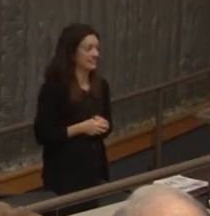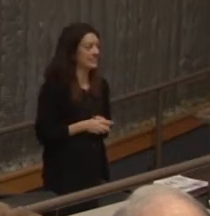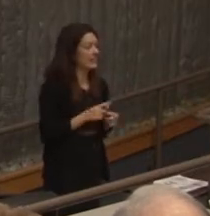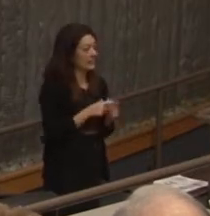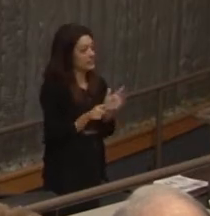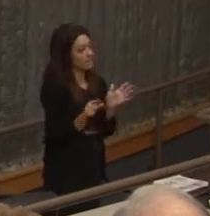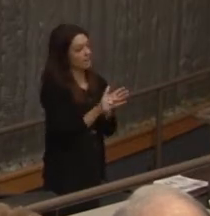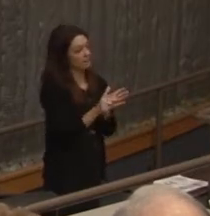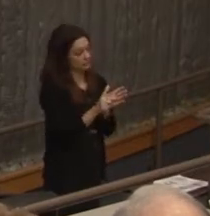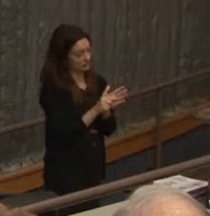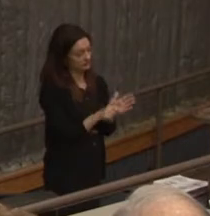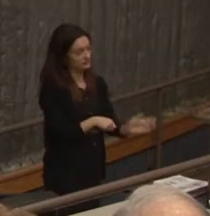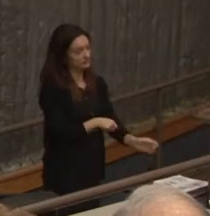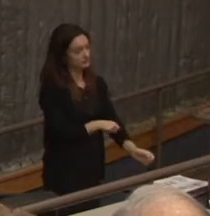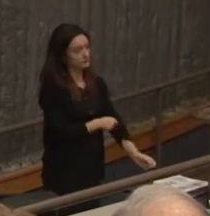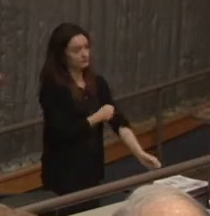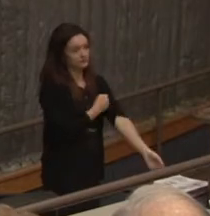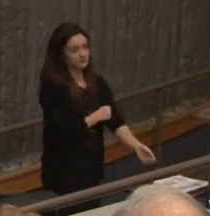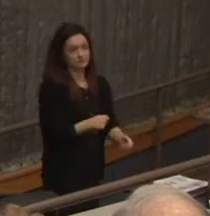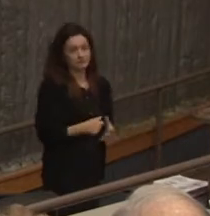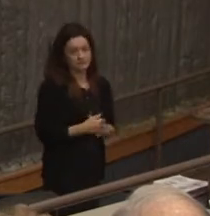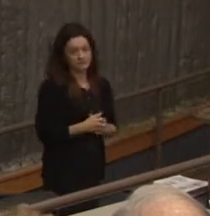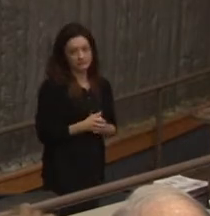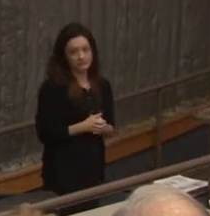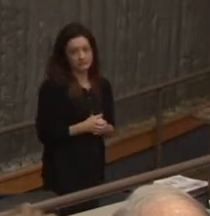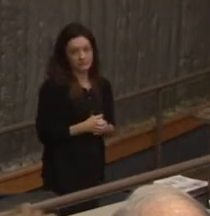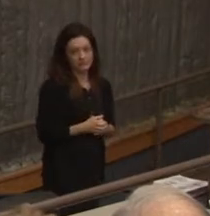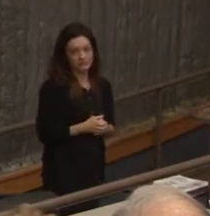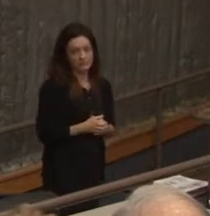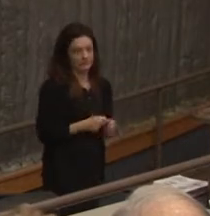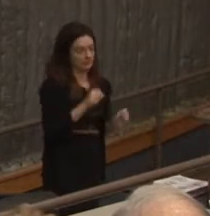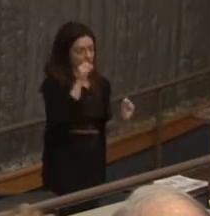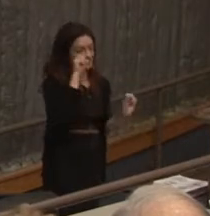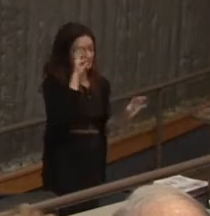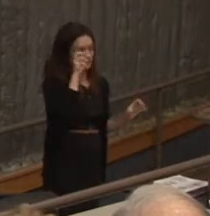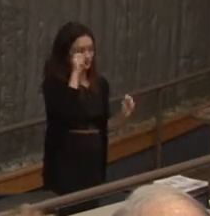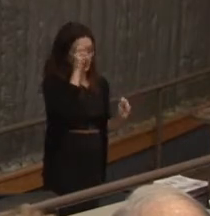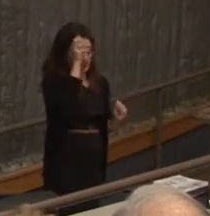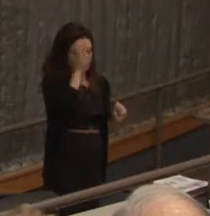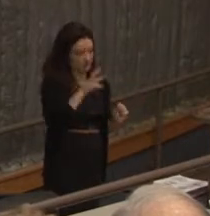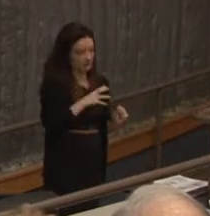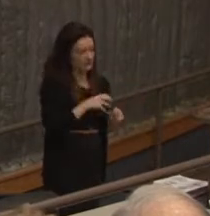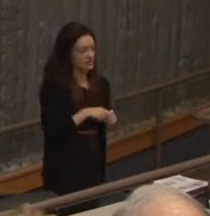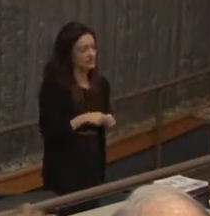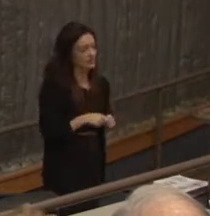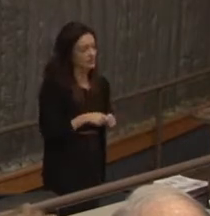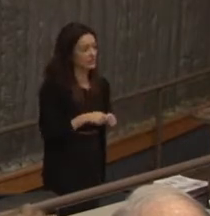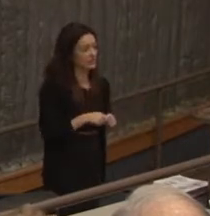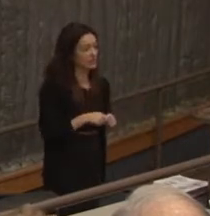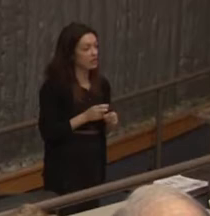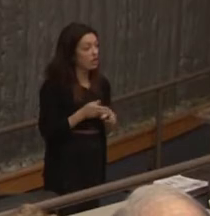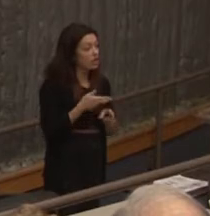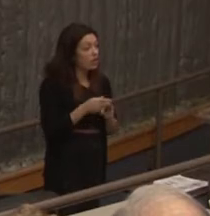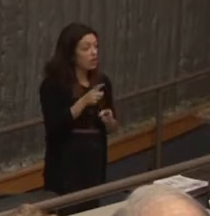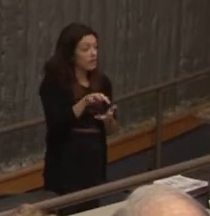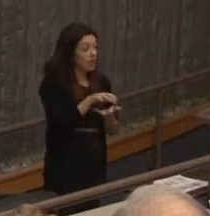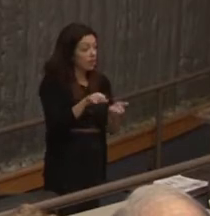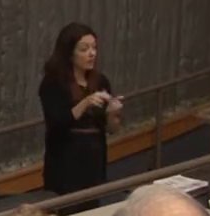published. And he is just quite amazing. Now, he doesn't like to be called a Holocaust